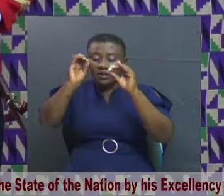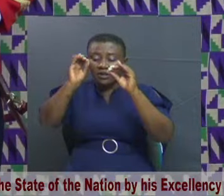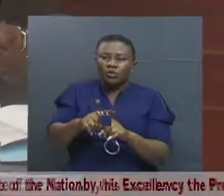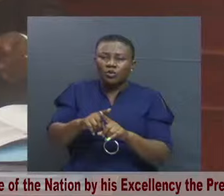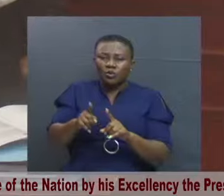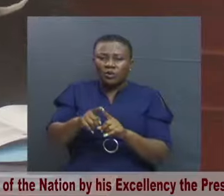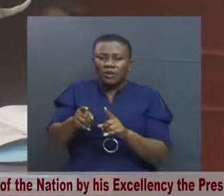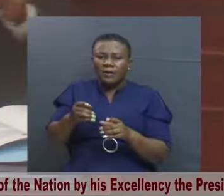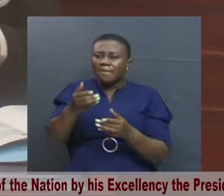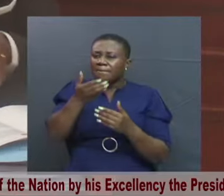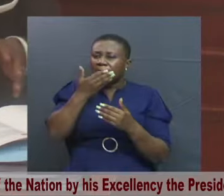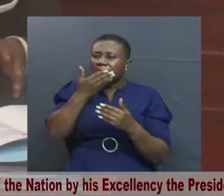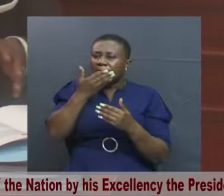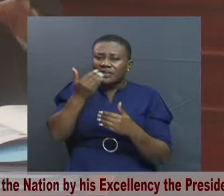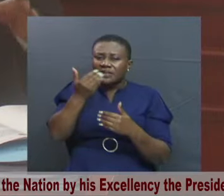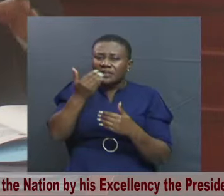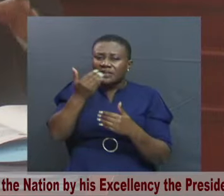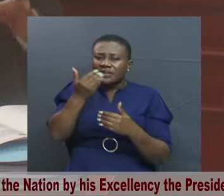any